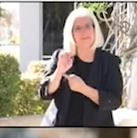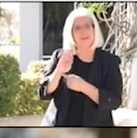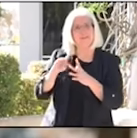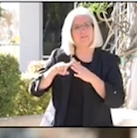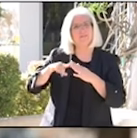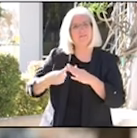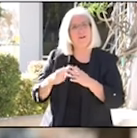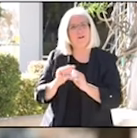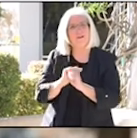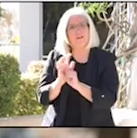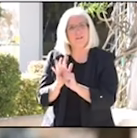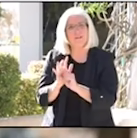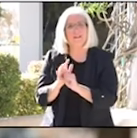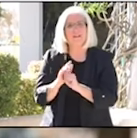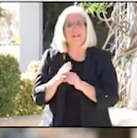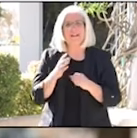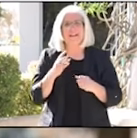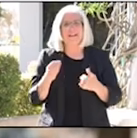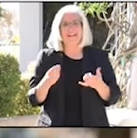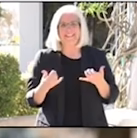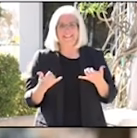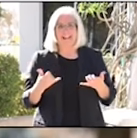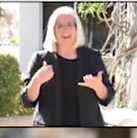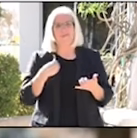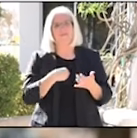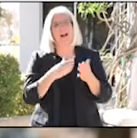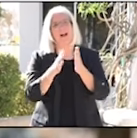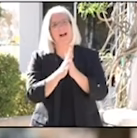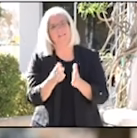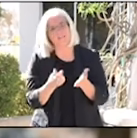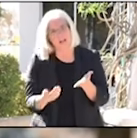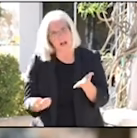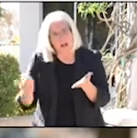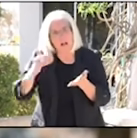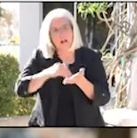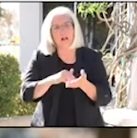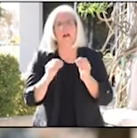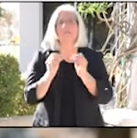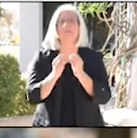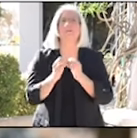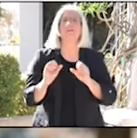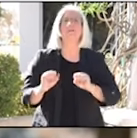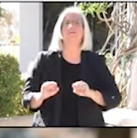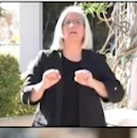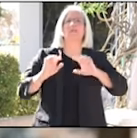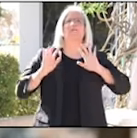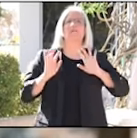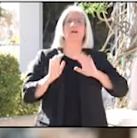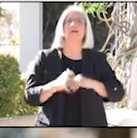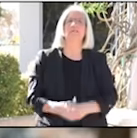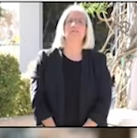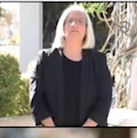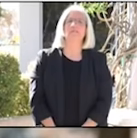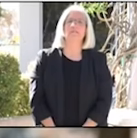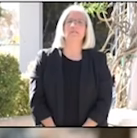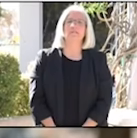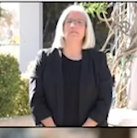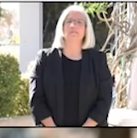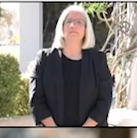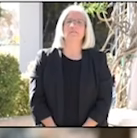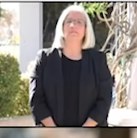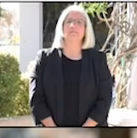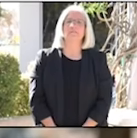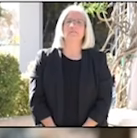are asking everyone to do more, even more. The decisions that we are making